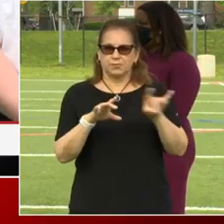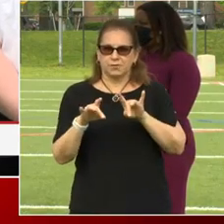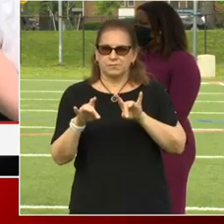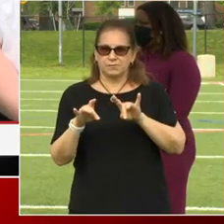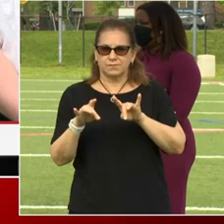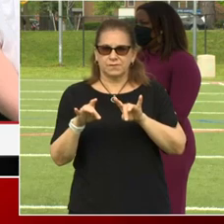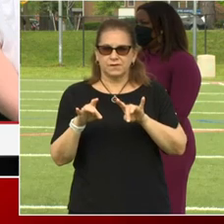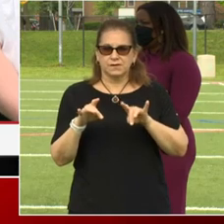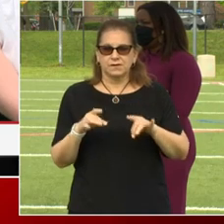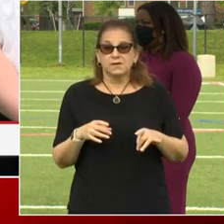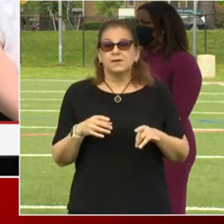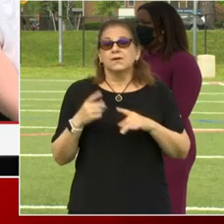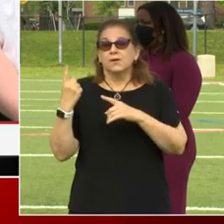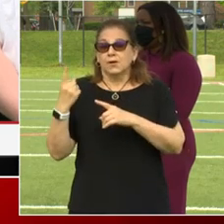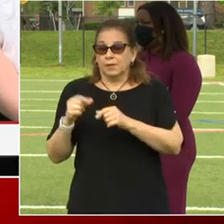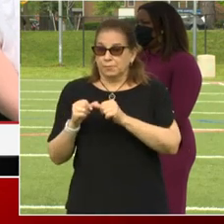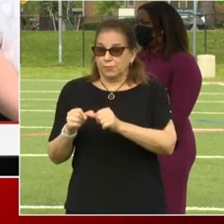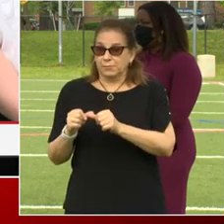at Metro.